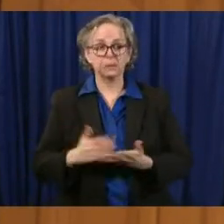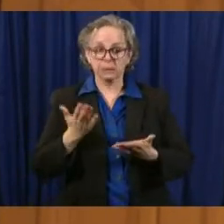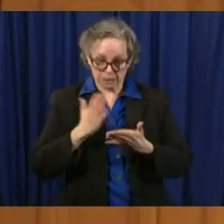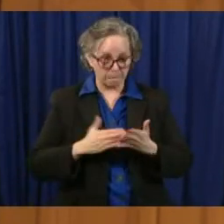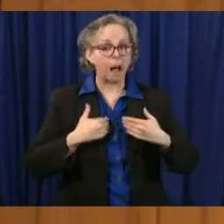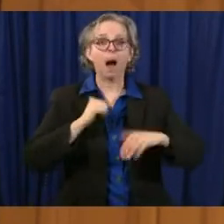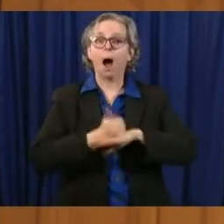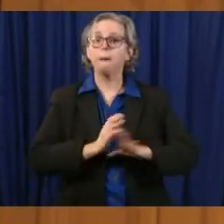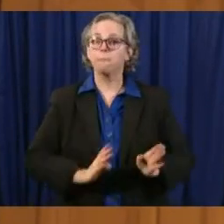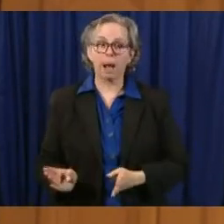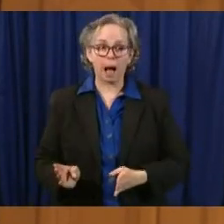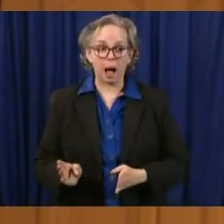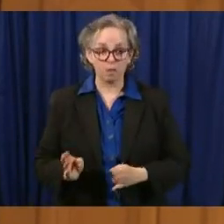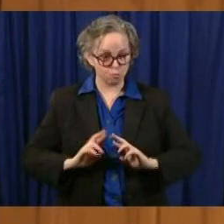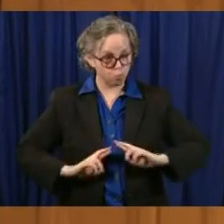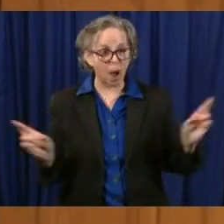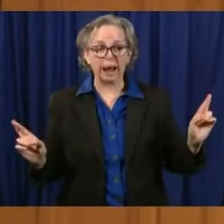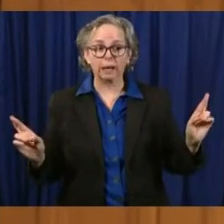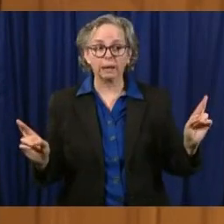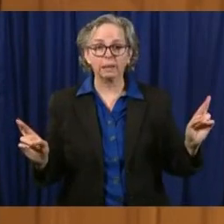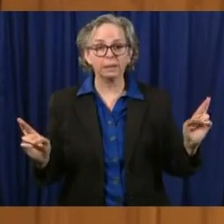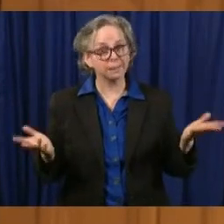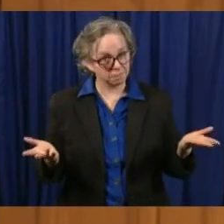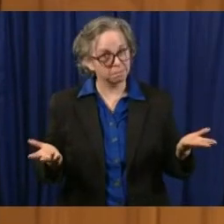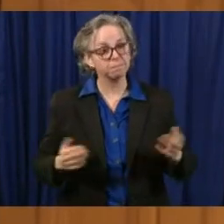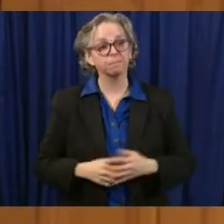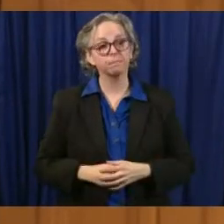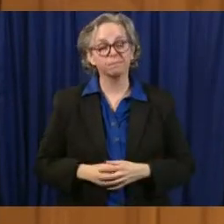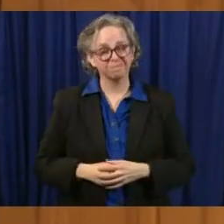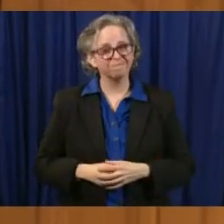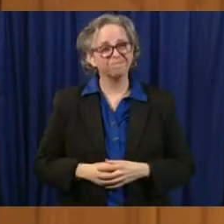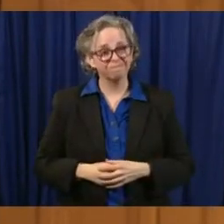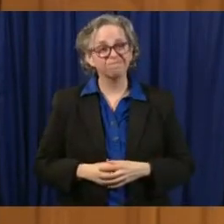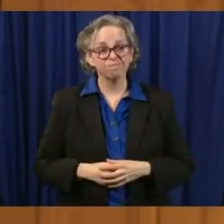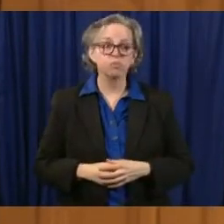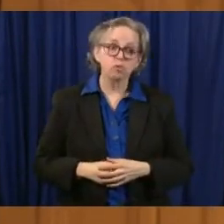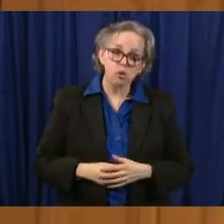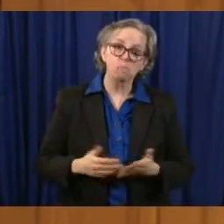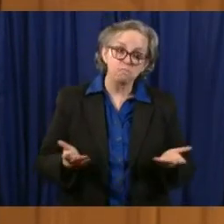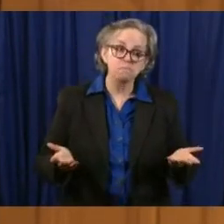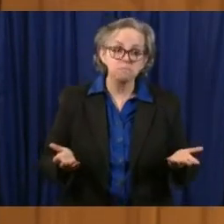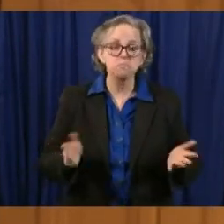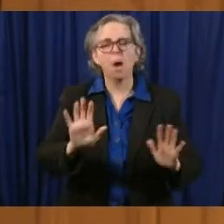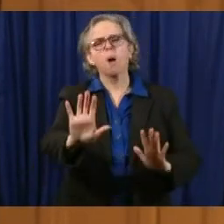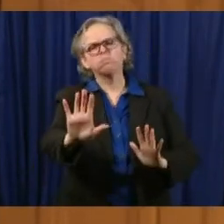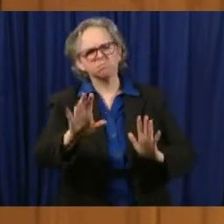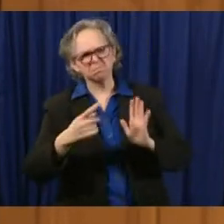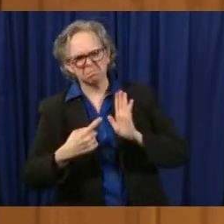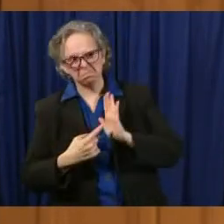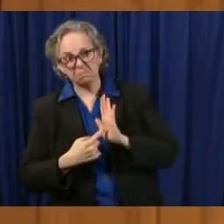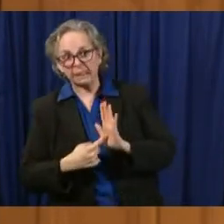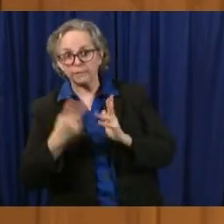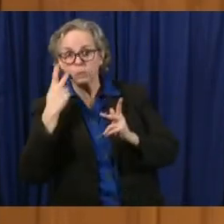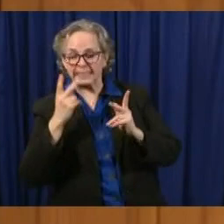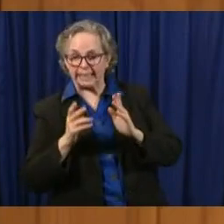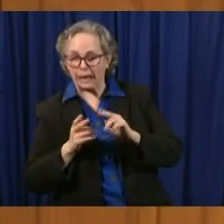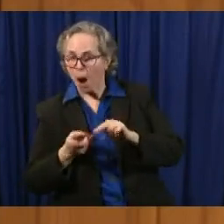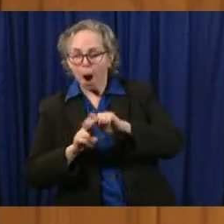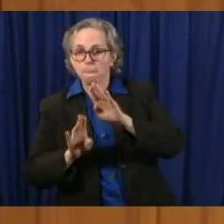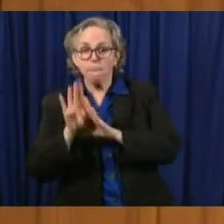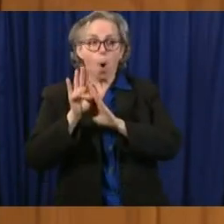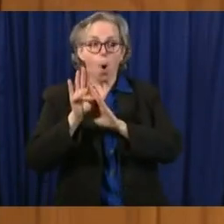on ready. The big thing is we could within, if we saw a spike, which I, you know, if we do this right,